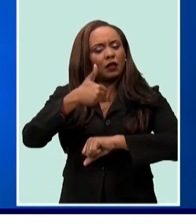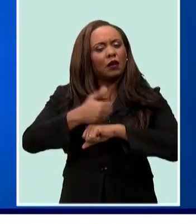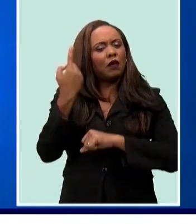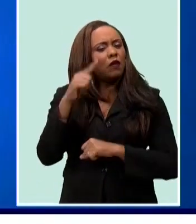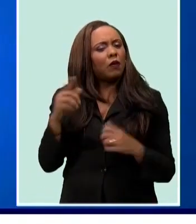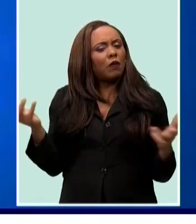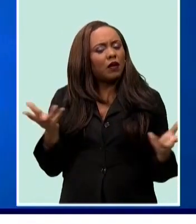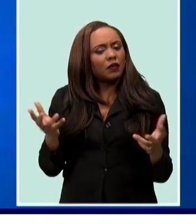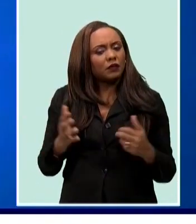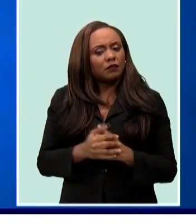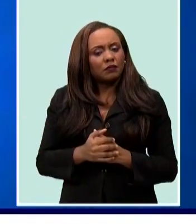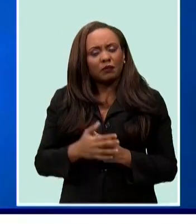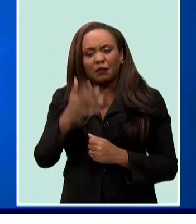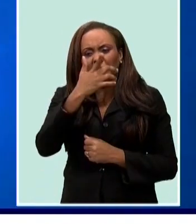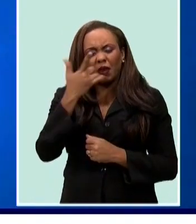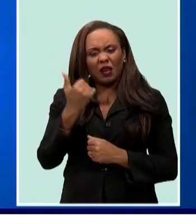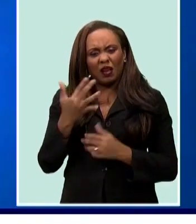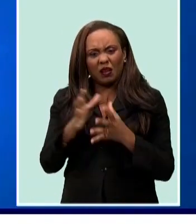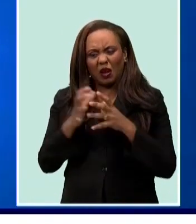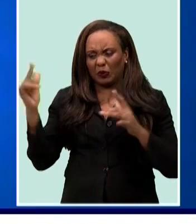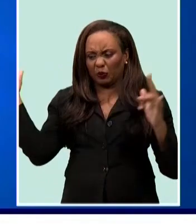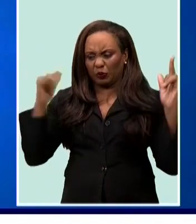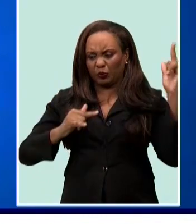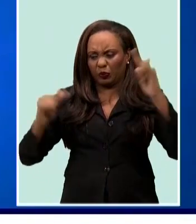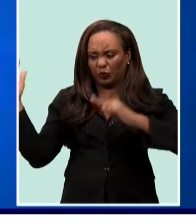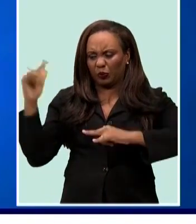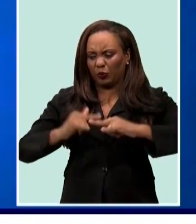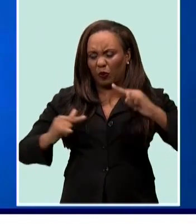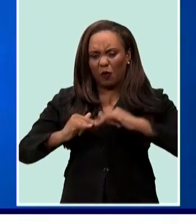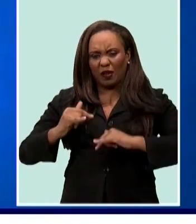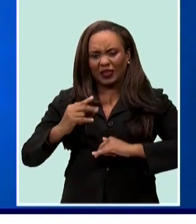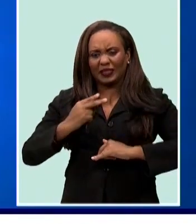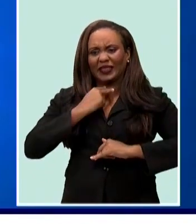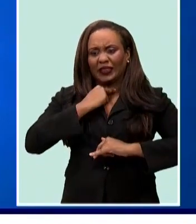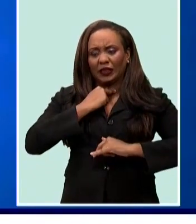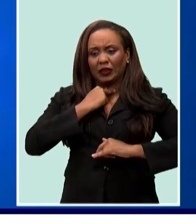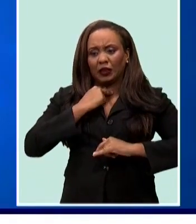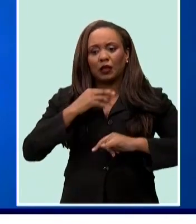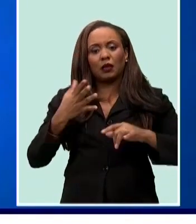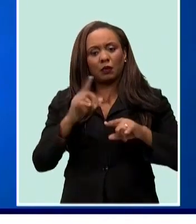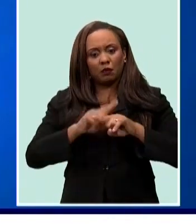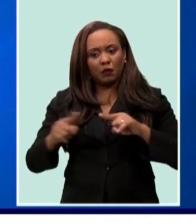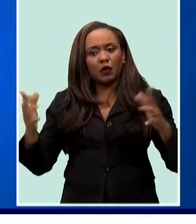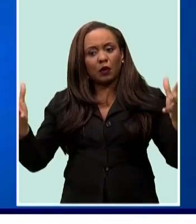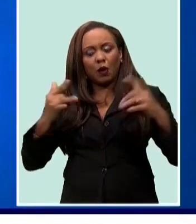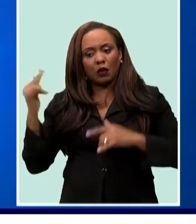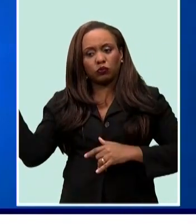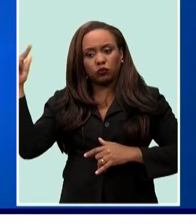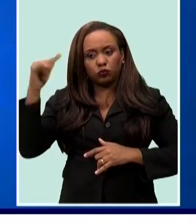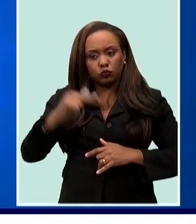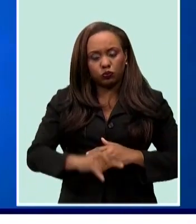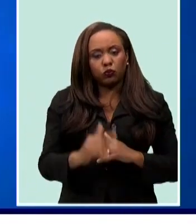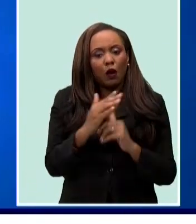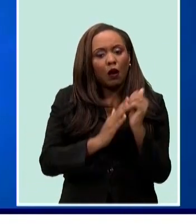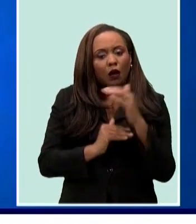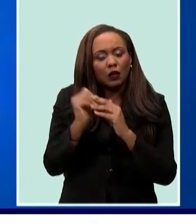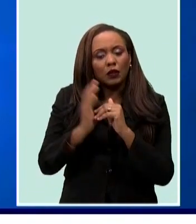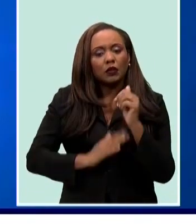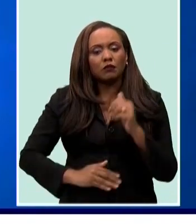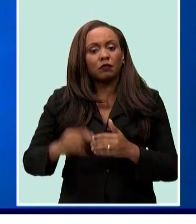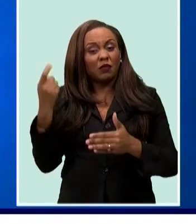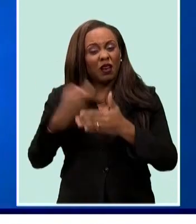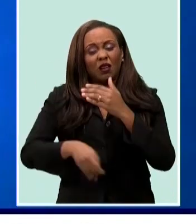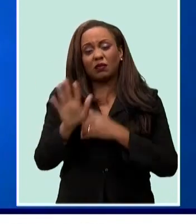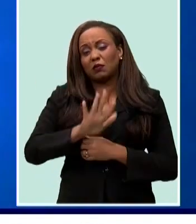to reduce the congestion, as well as they are for the air-to-sea and the sea-to-air passengers. The cost is